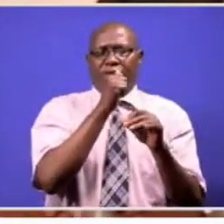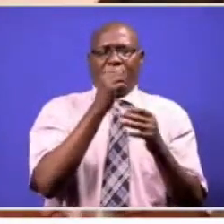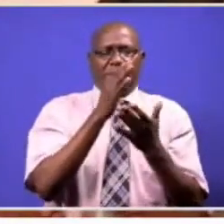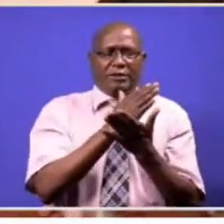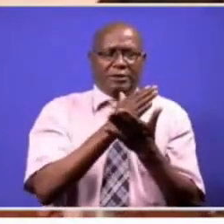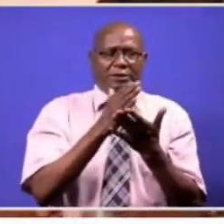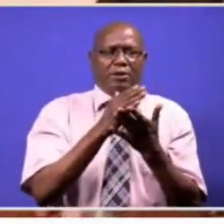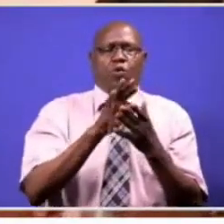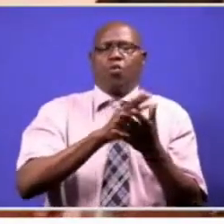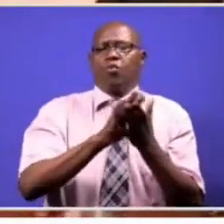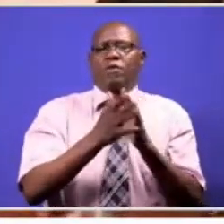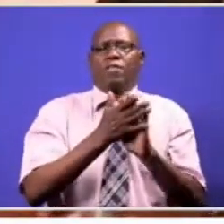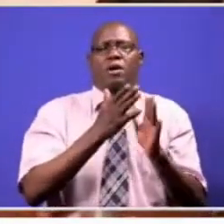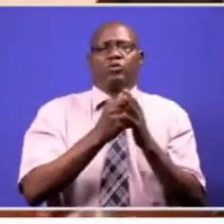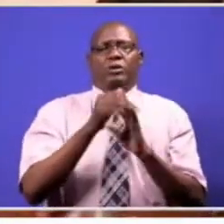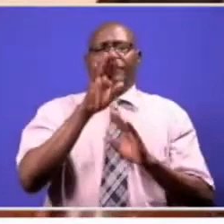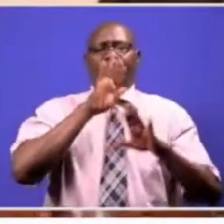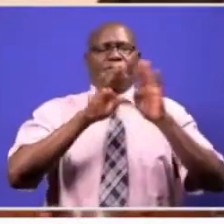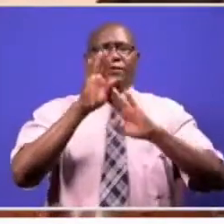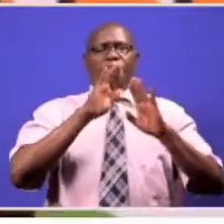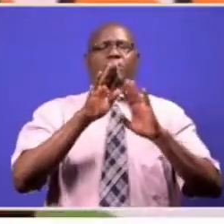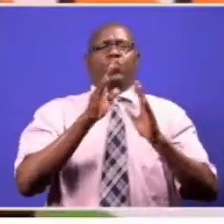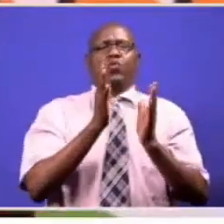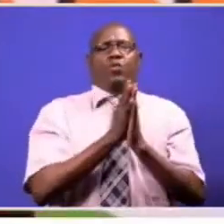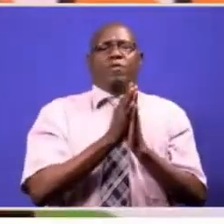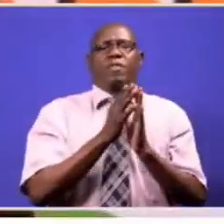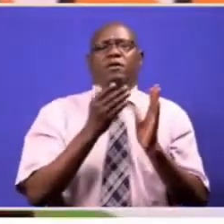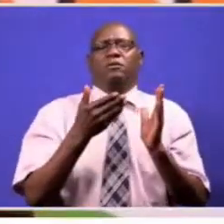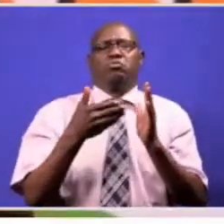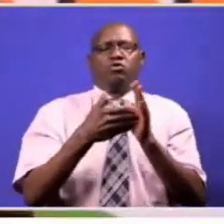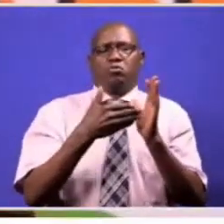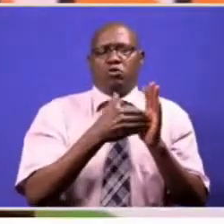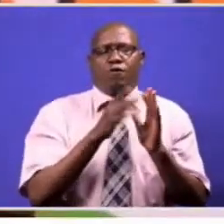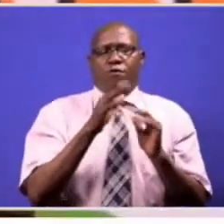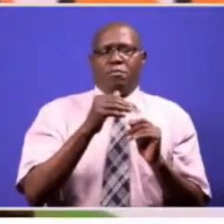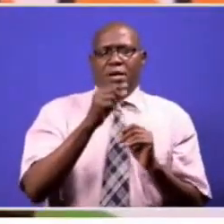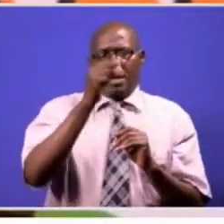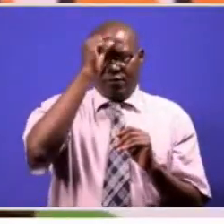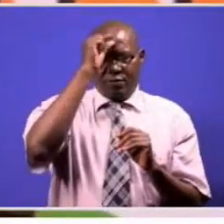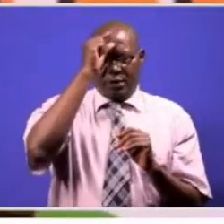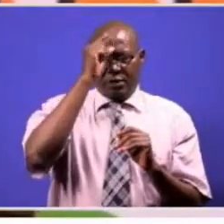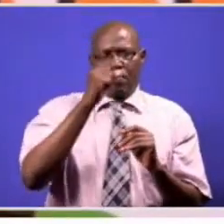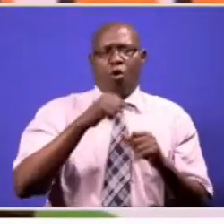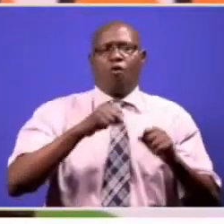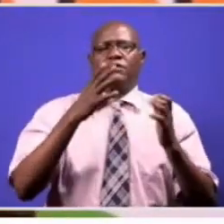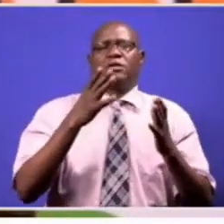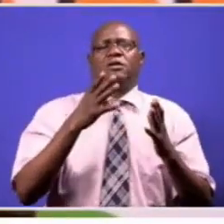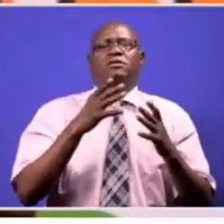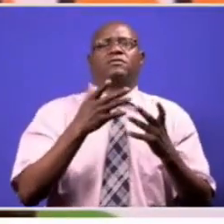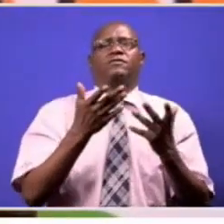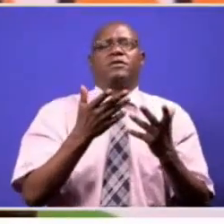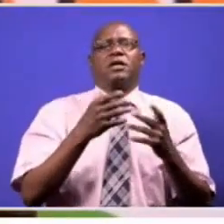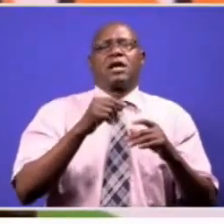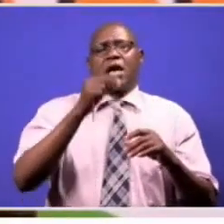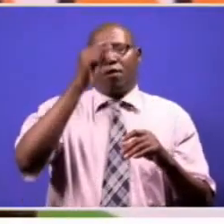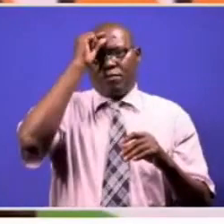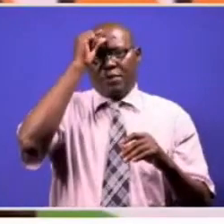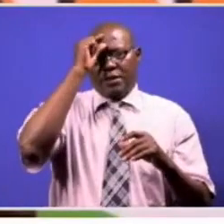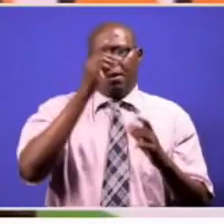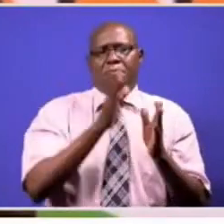the frustrations normally associated with the government. Officers of government, the public sector, their